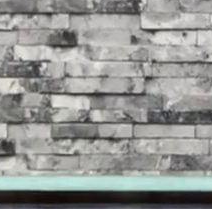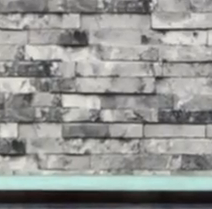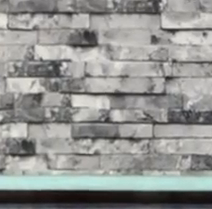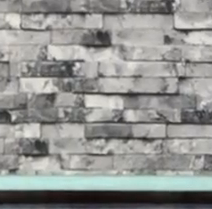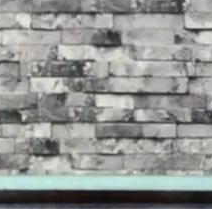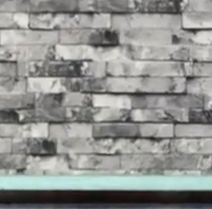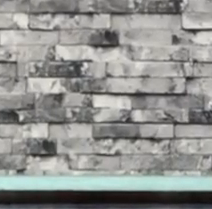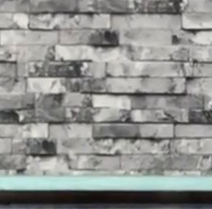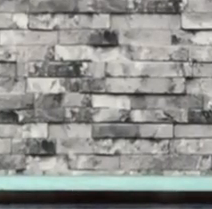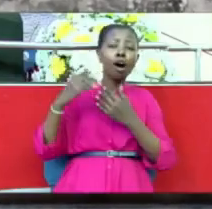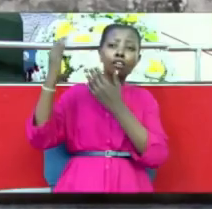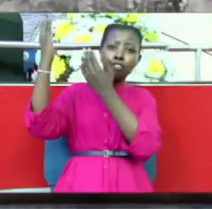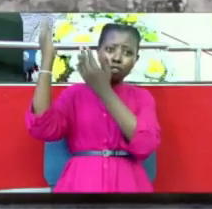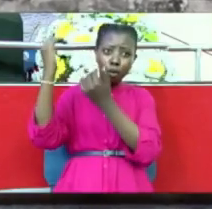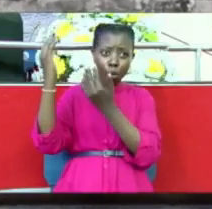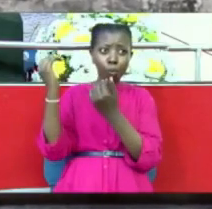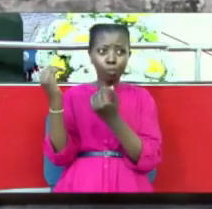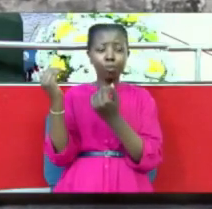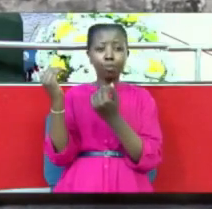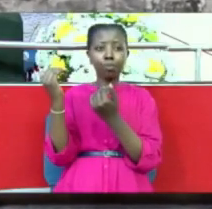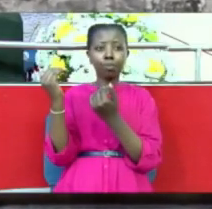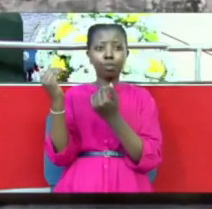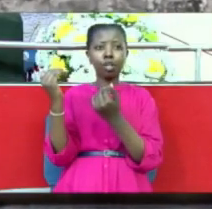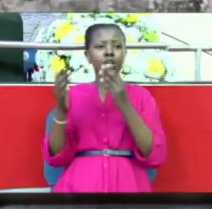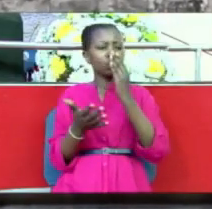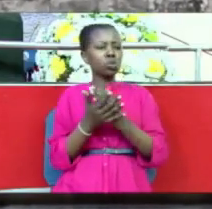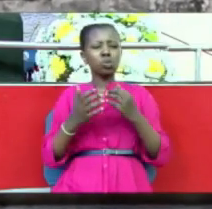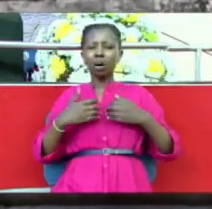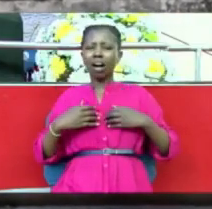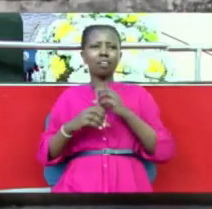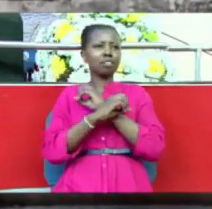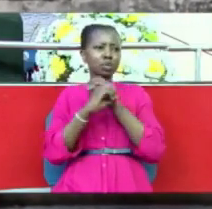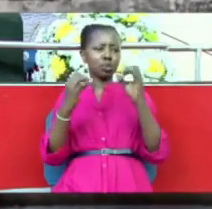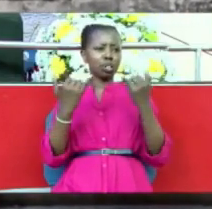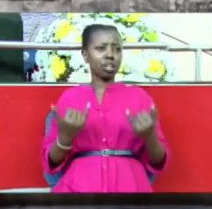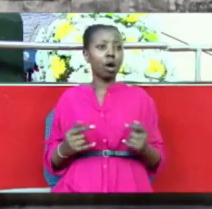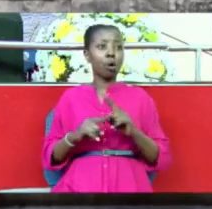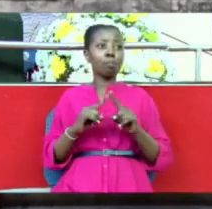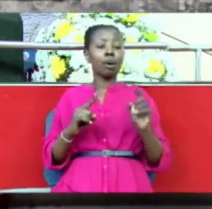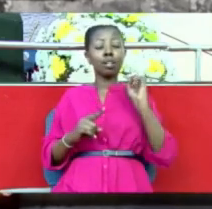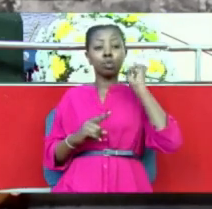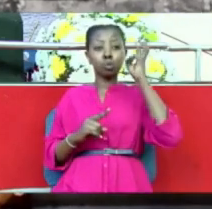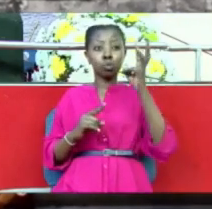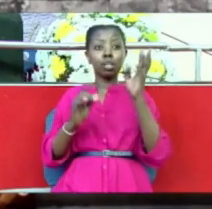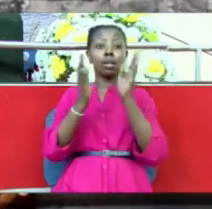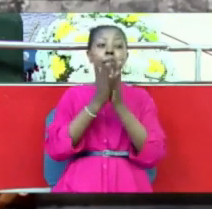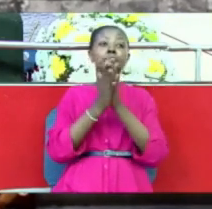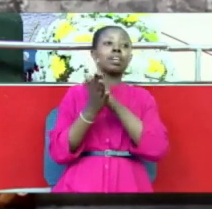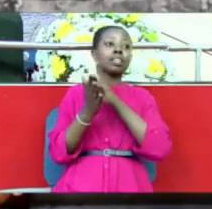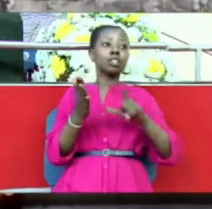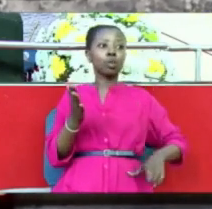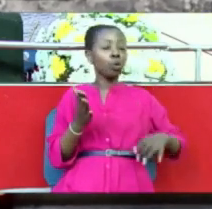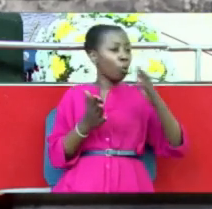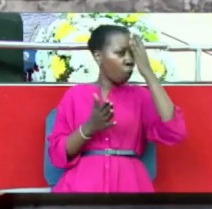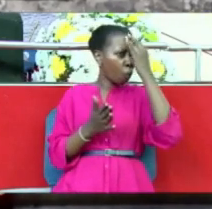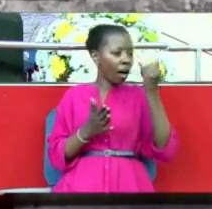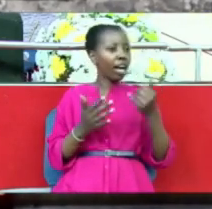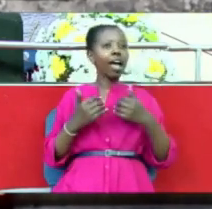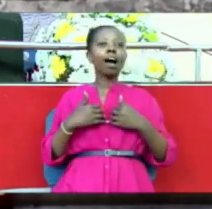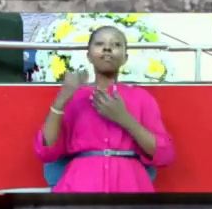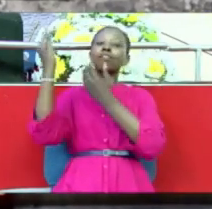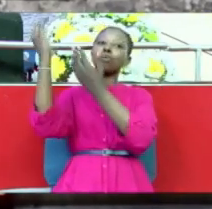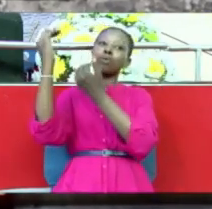sana. I don't have it, sina, but I'm going to praise God because Mungu. I'm expecting it. Kwa sababu natarajia.